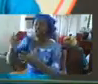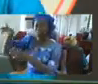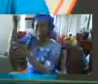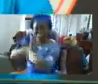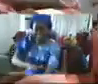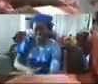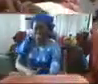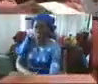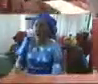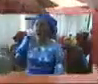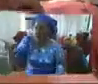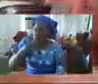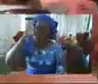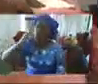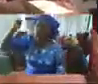God.